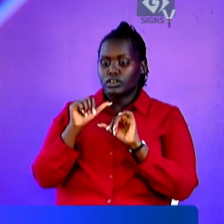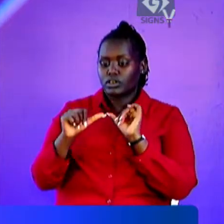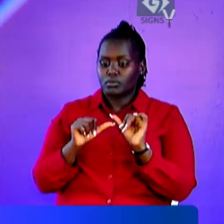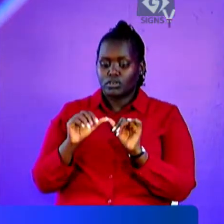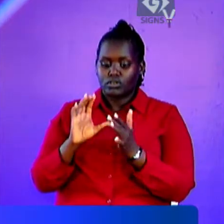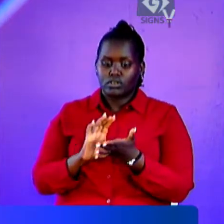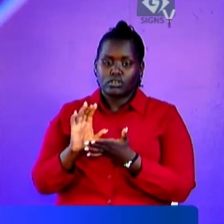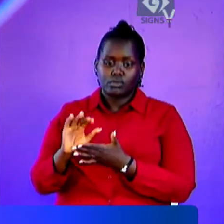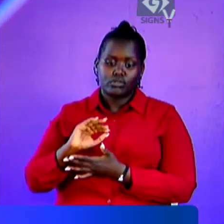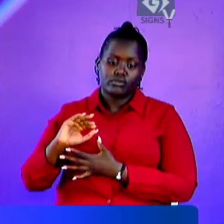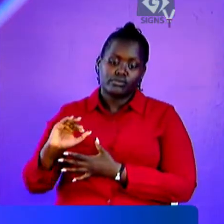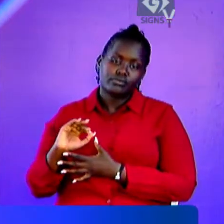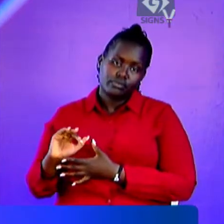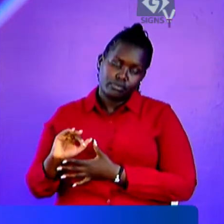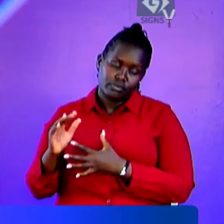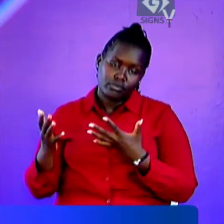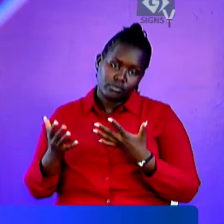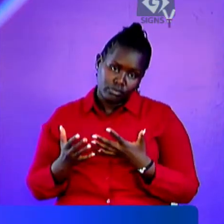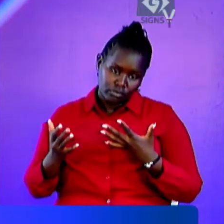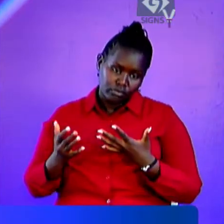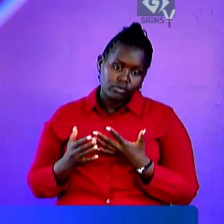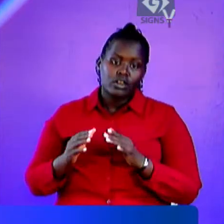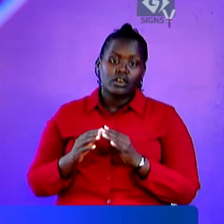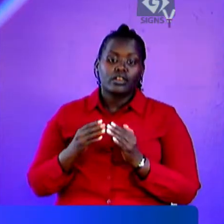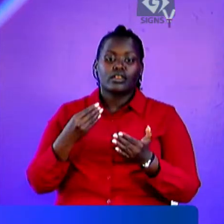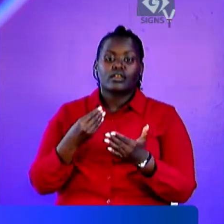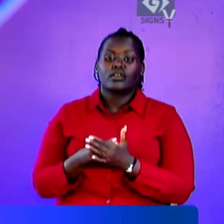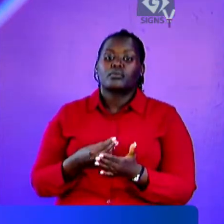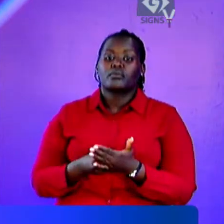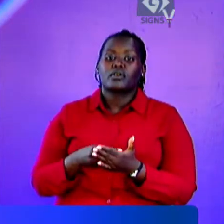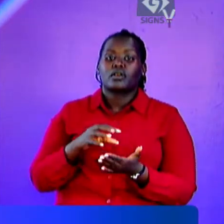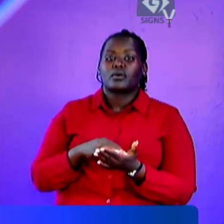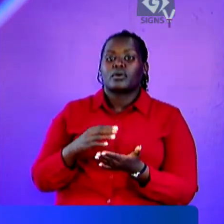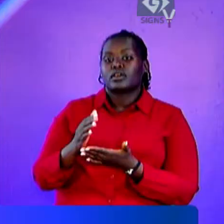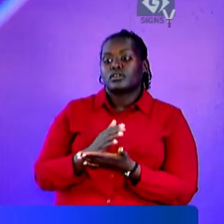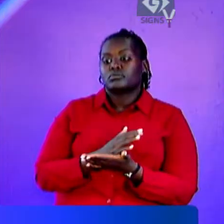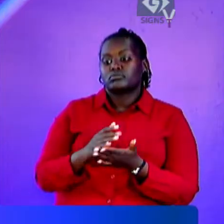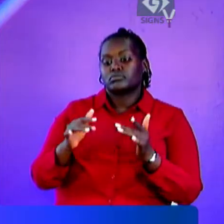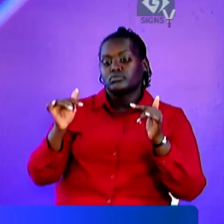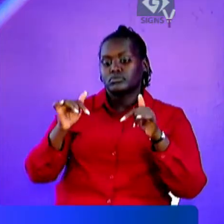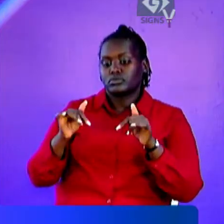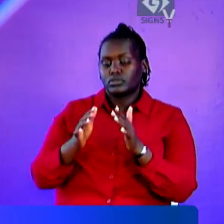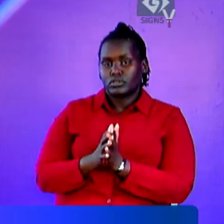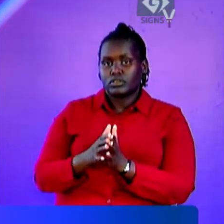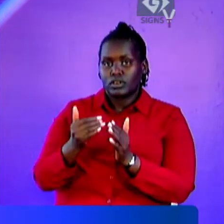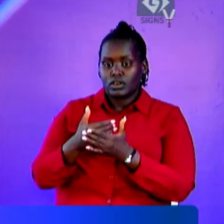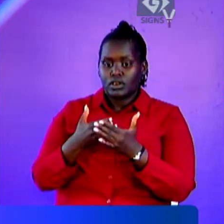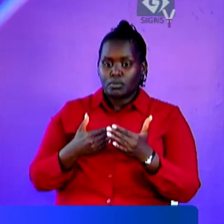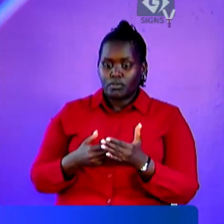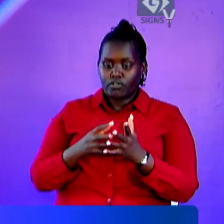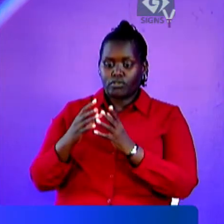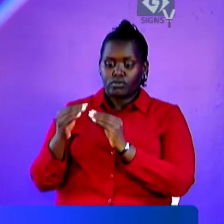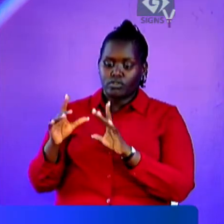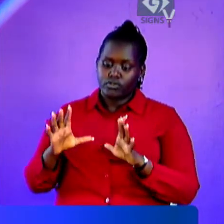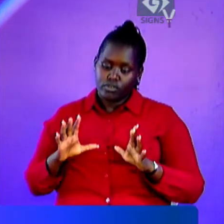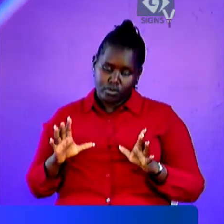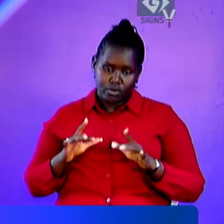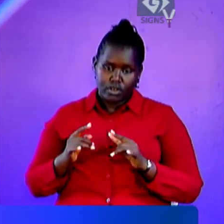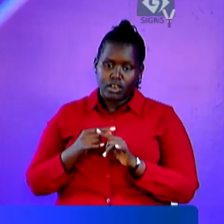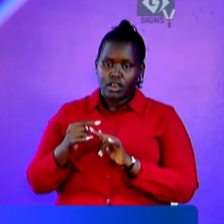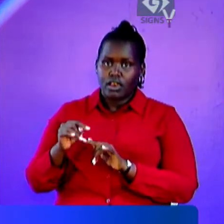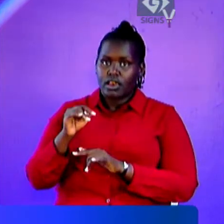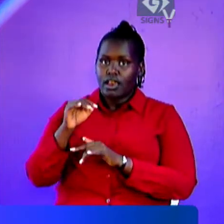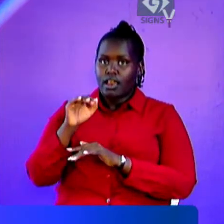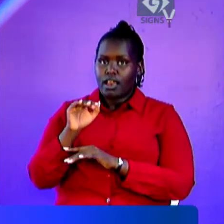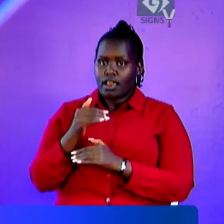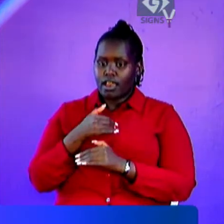capital preservation in the Money Matters segment today. Mr. David, before we went for the break, I had posed a